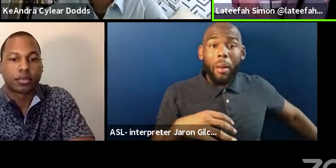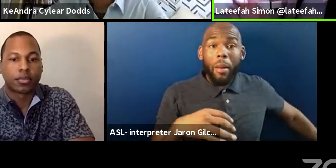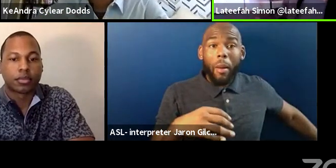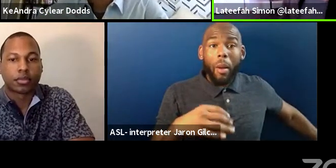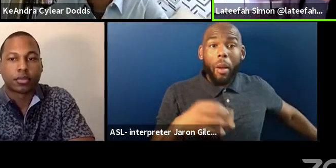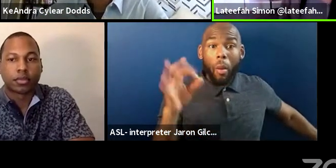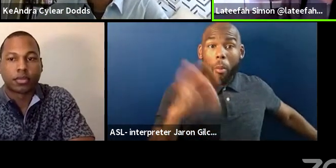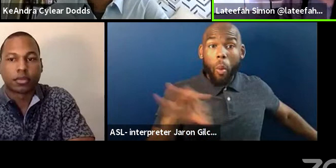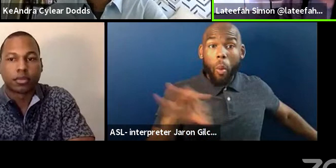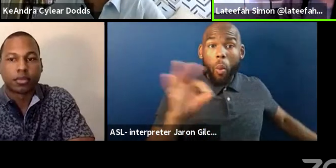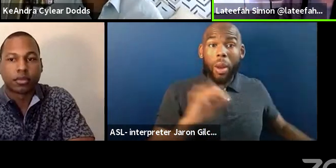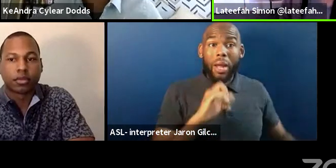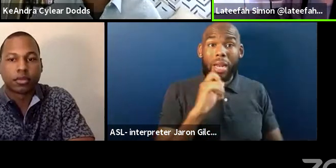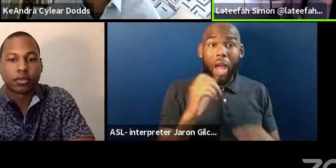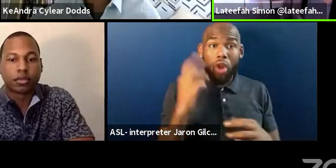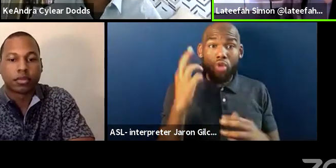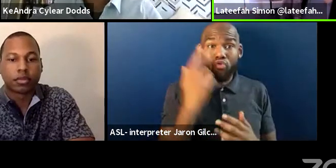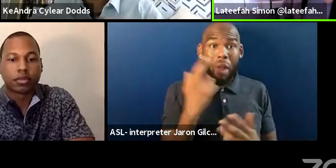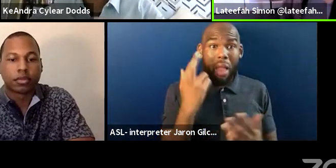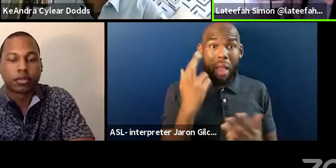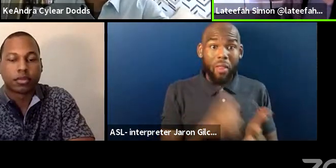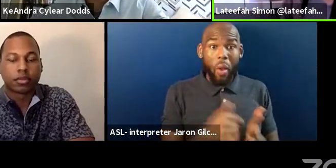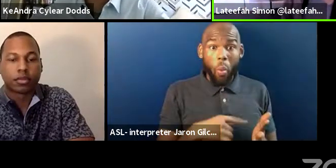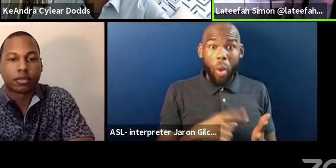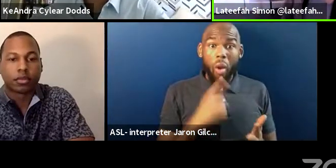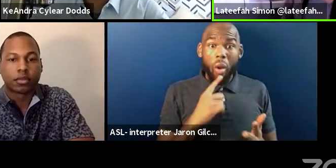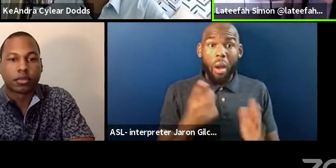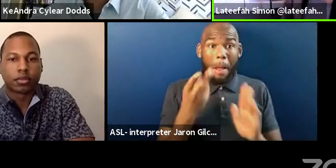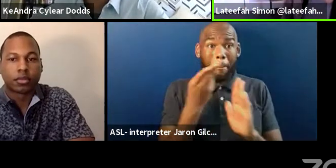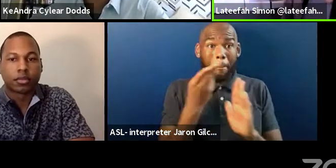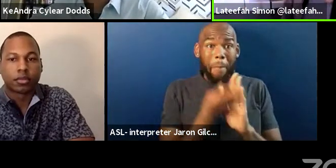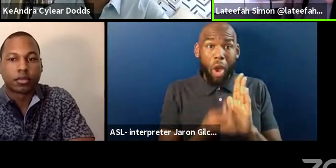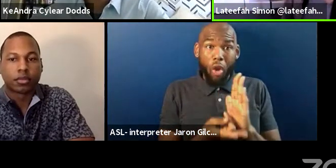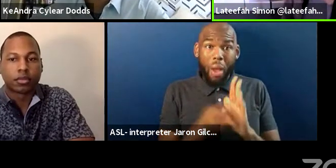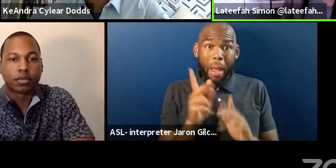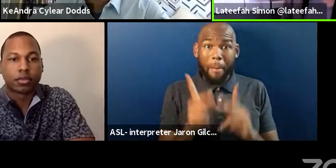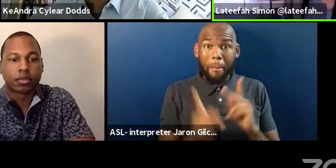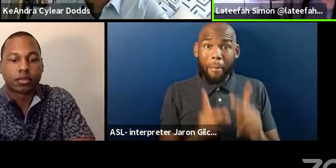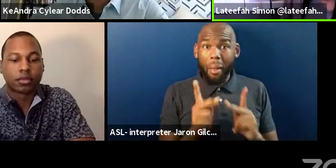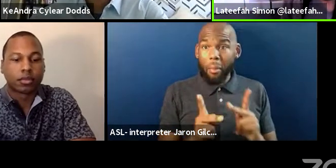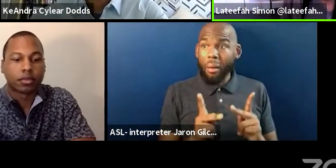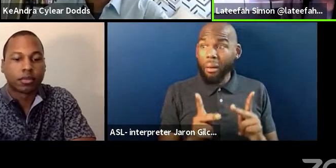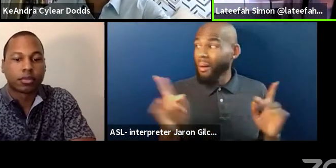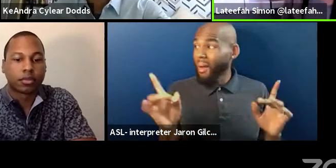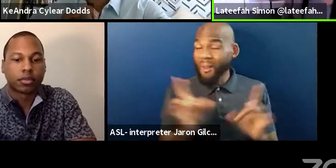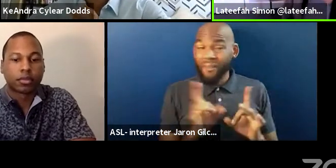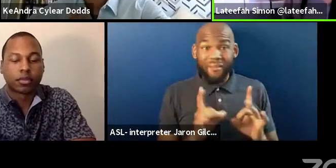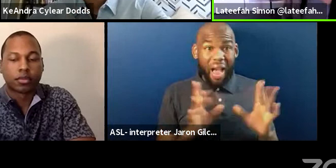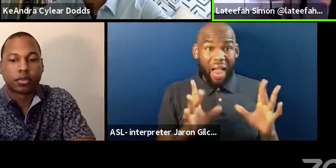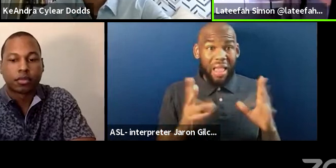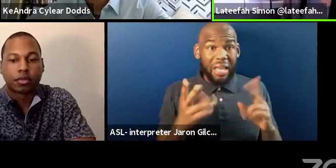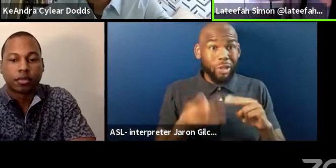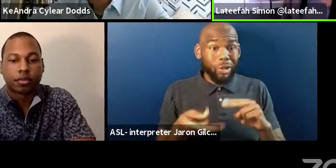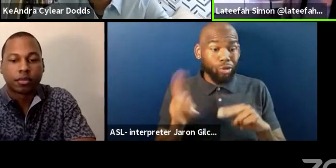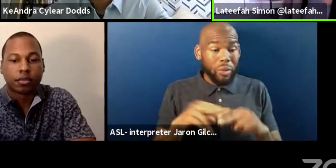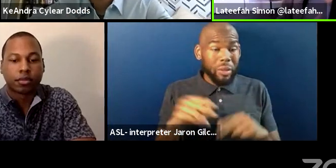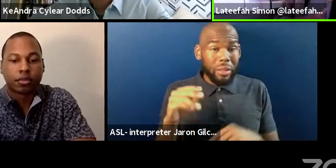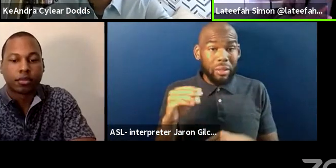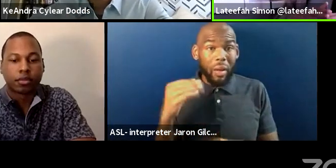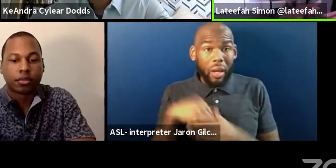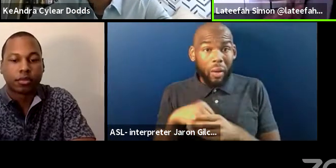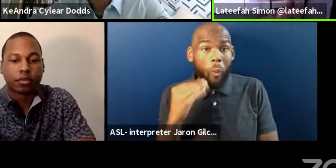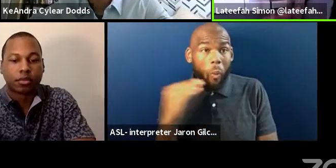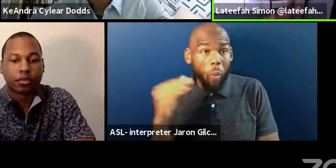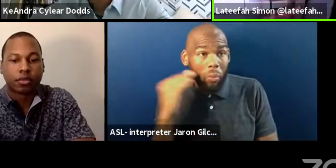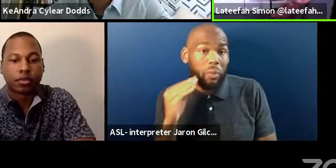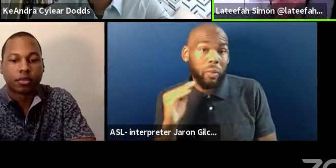not realize that, folks, we are burying folks. During COVID, the stressors are violence is increasing in homes and in communities. Like,